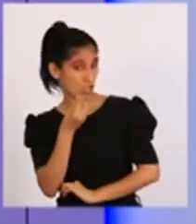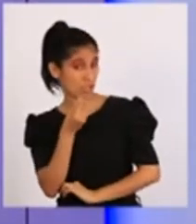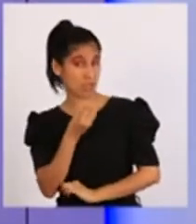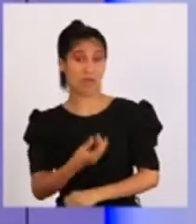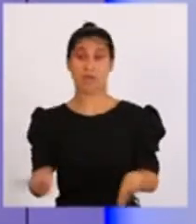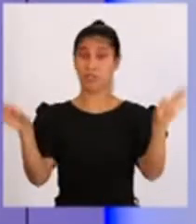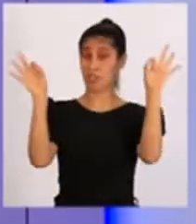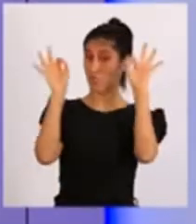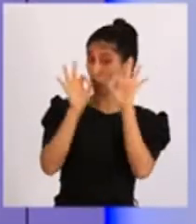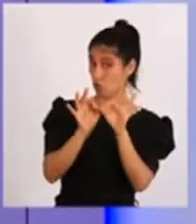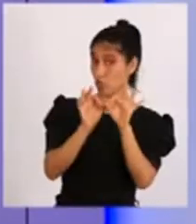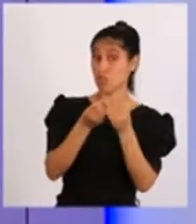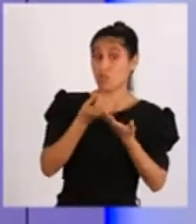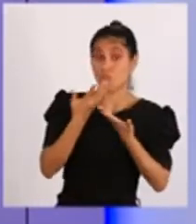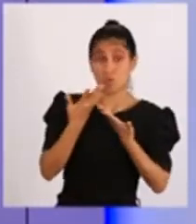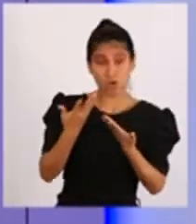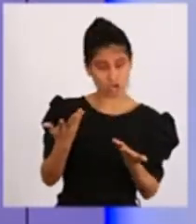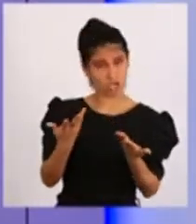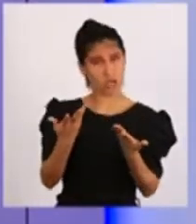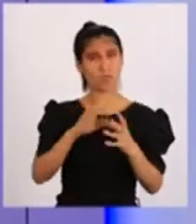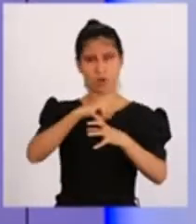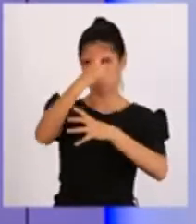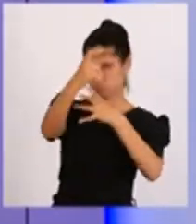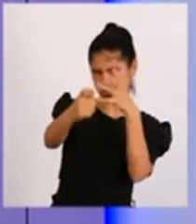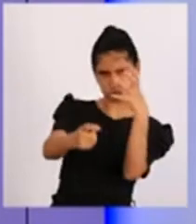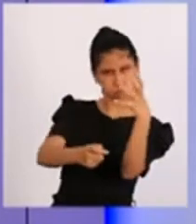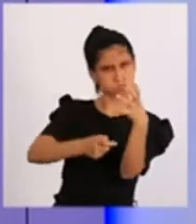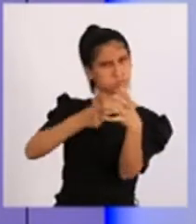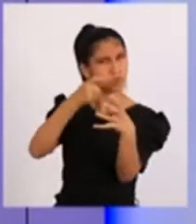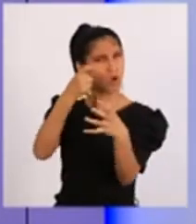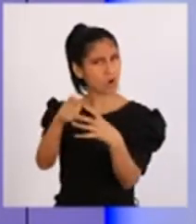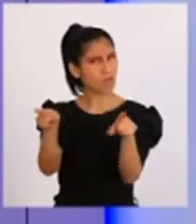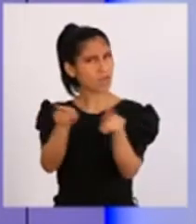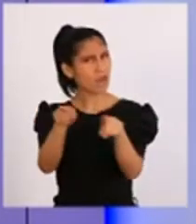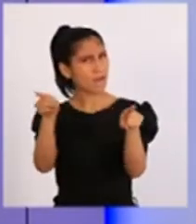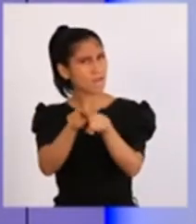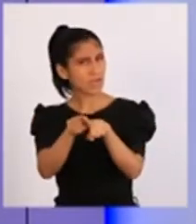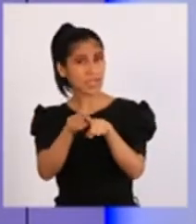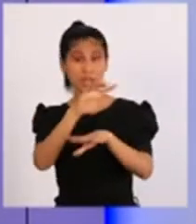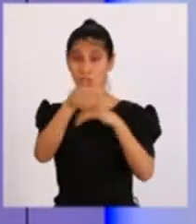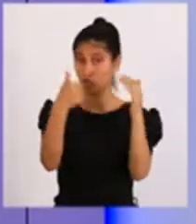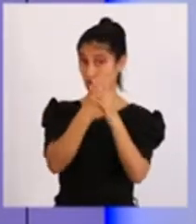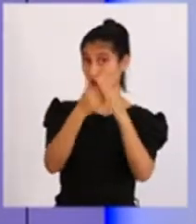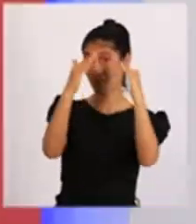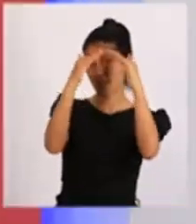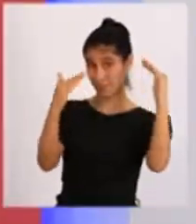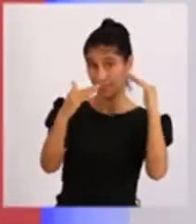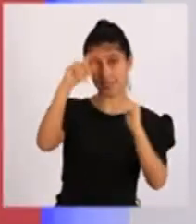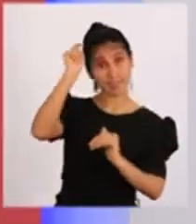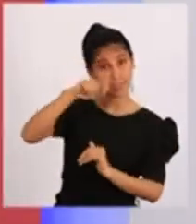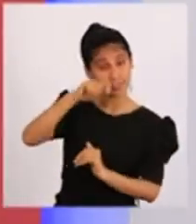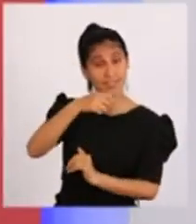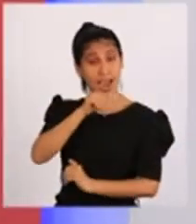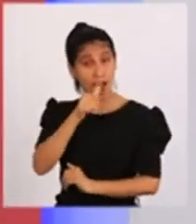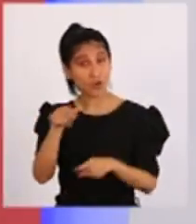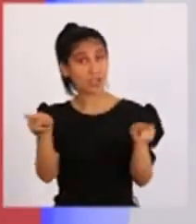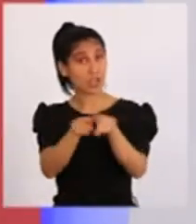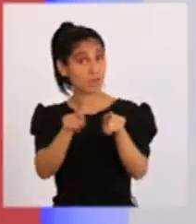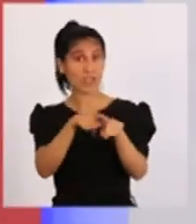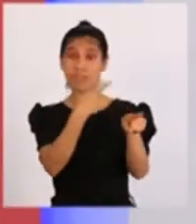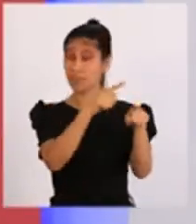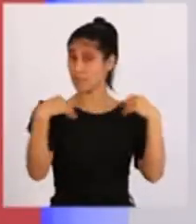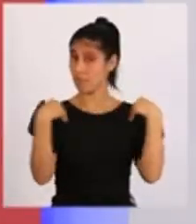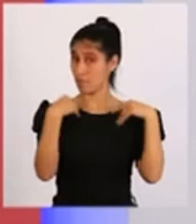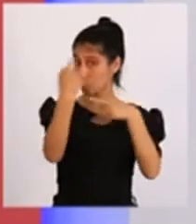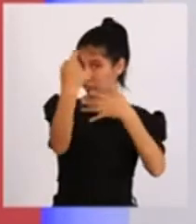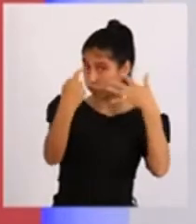our lives. We use it for many things, and it's home for many animals too. Marino, thank you